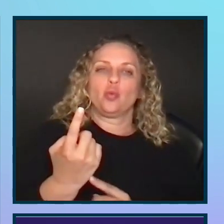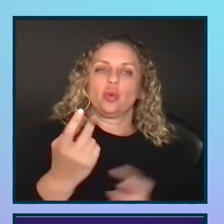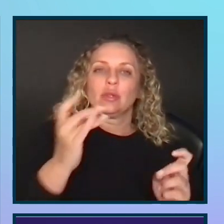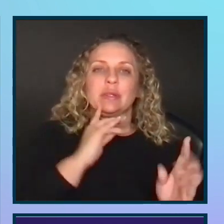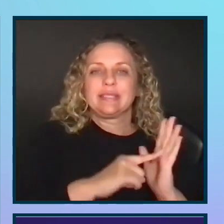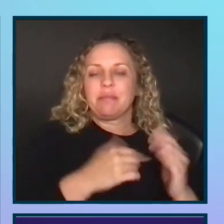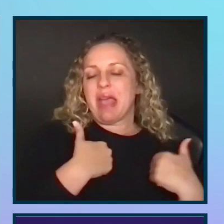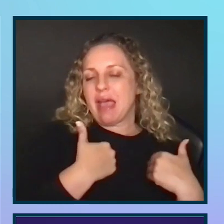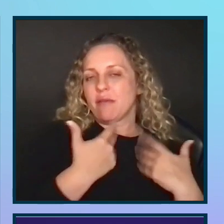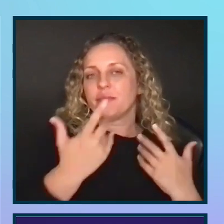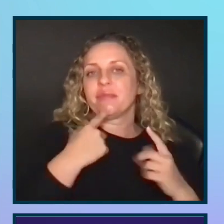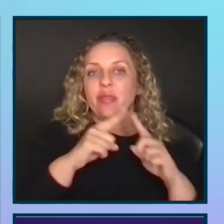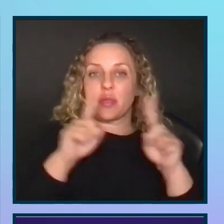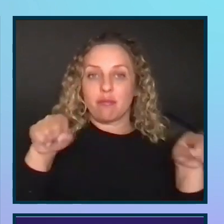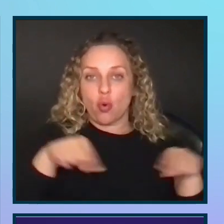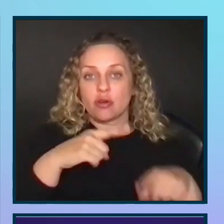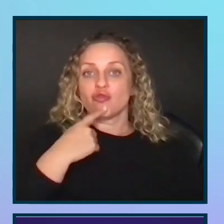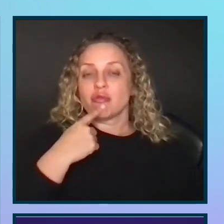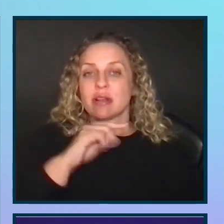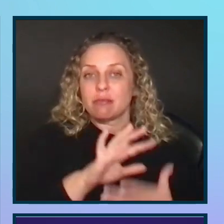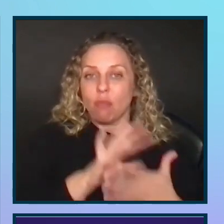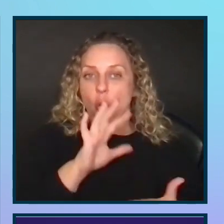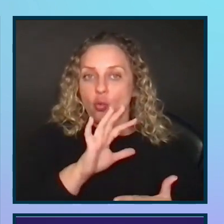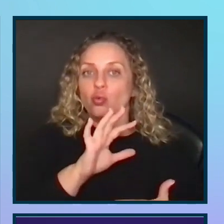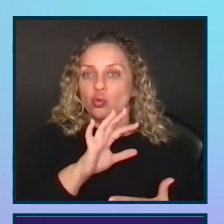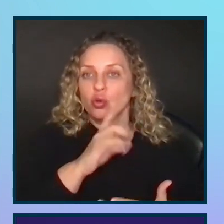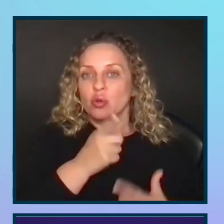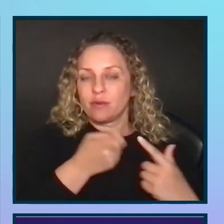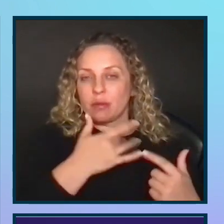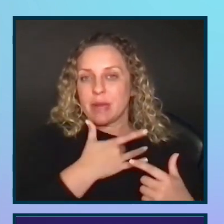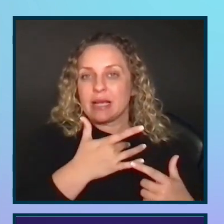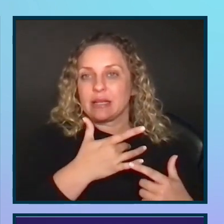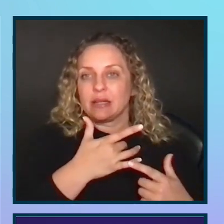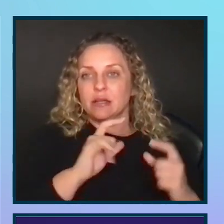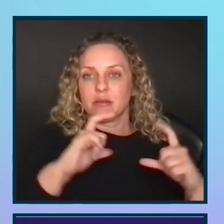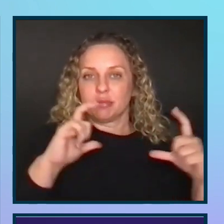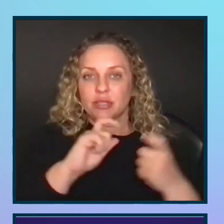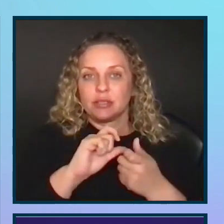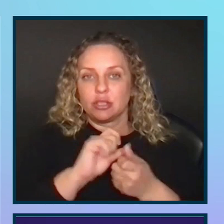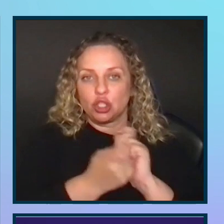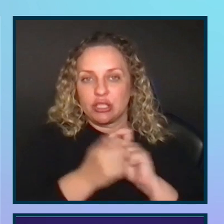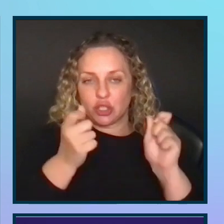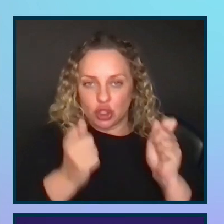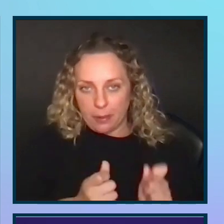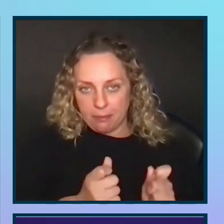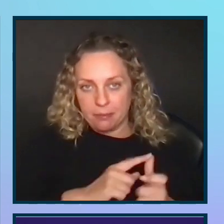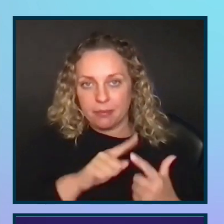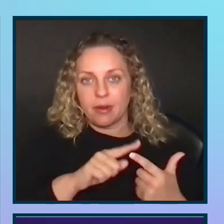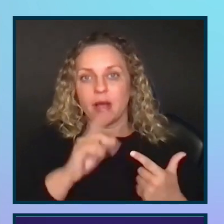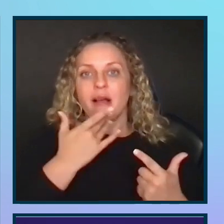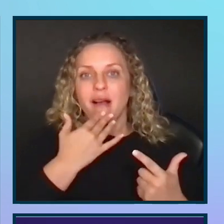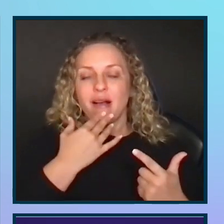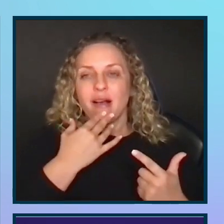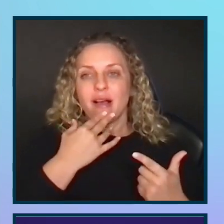I have, the border is red. It's bolded out from where it normally would be. So we've got a change in shape, a change in color. We